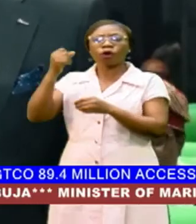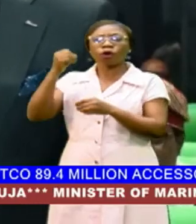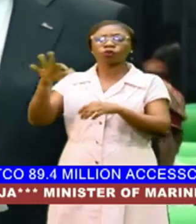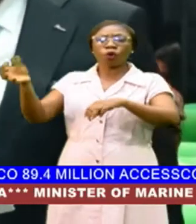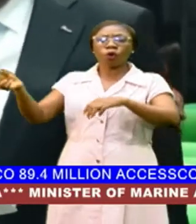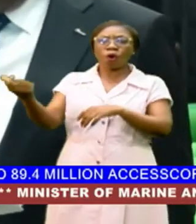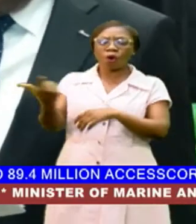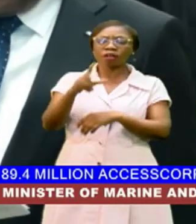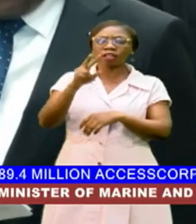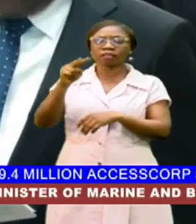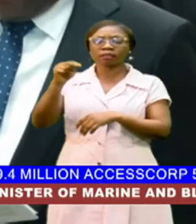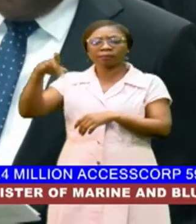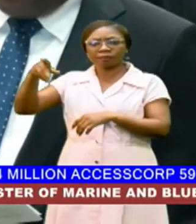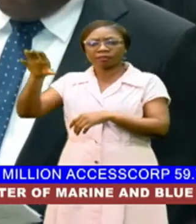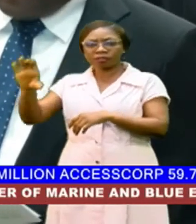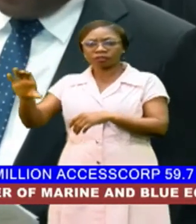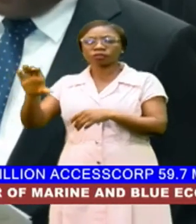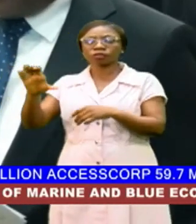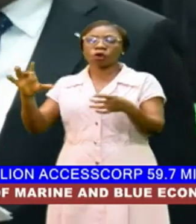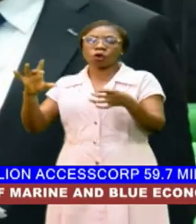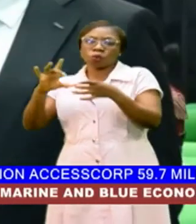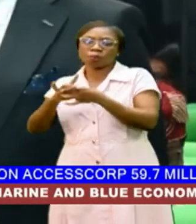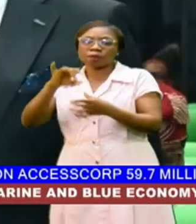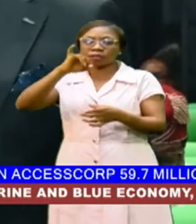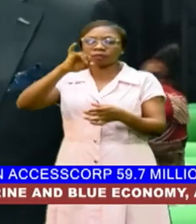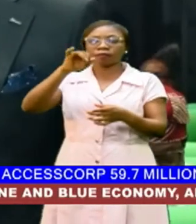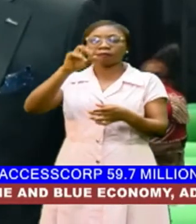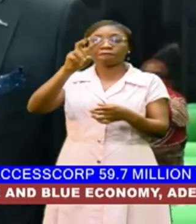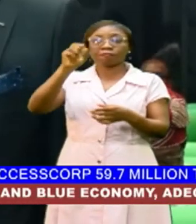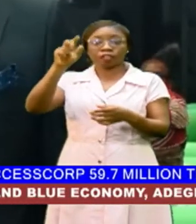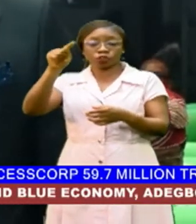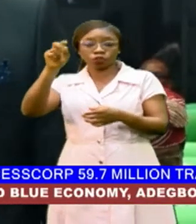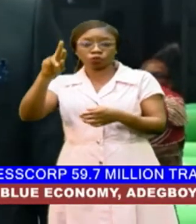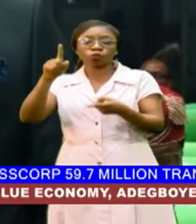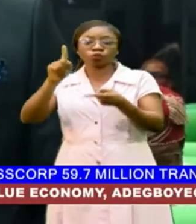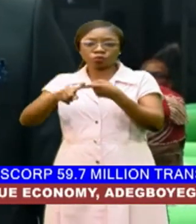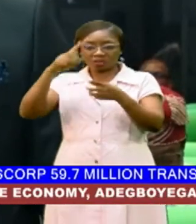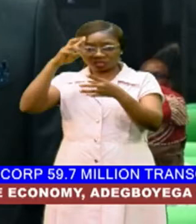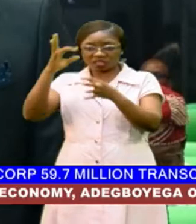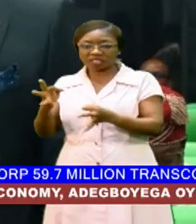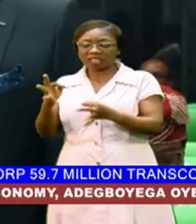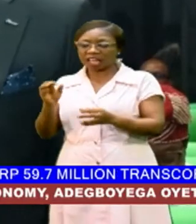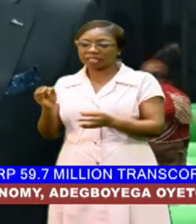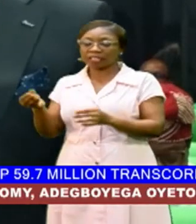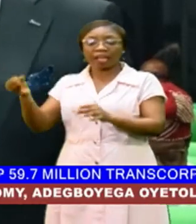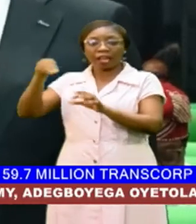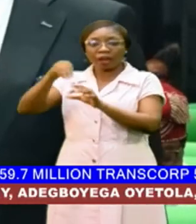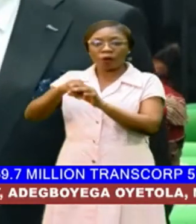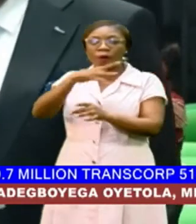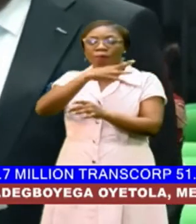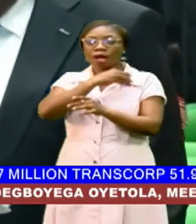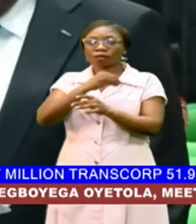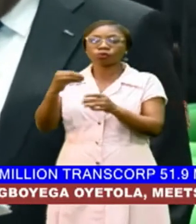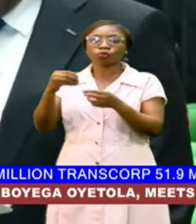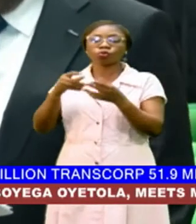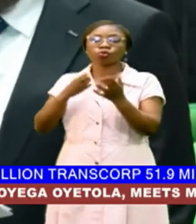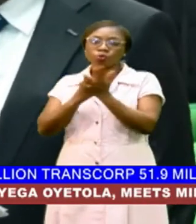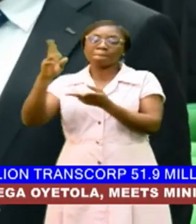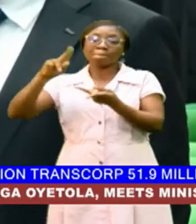on all the NNPCL joint venture operations to determine income and cash costs due to each